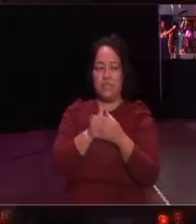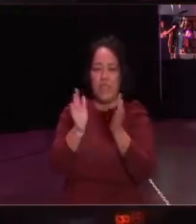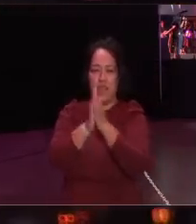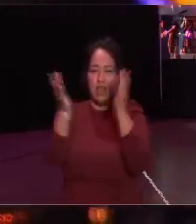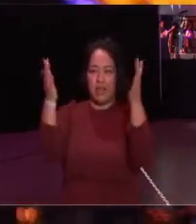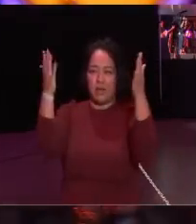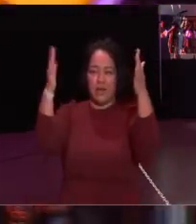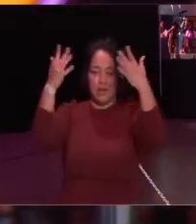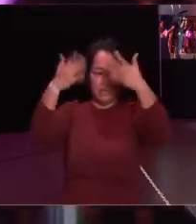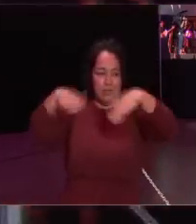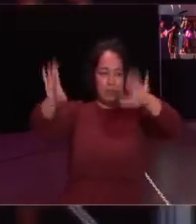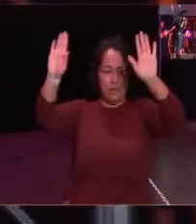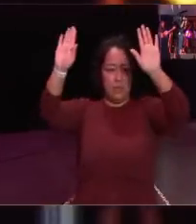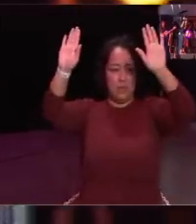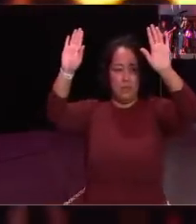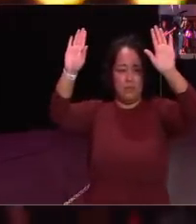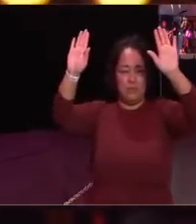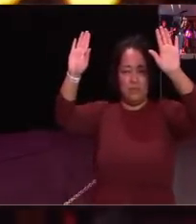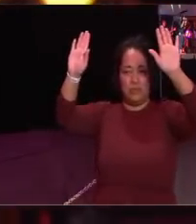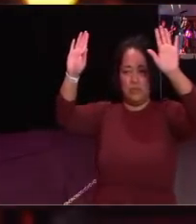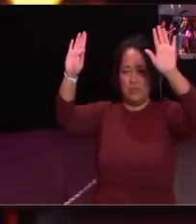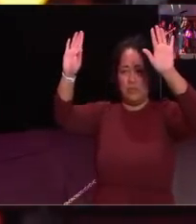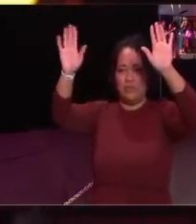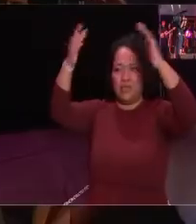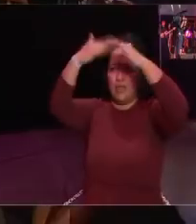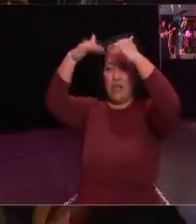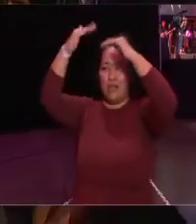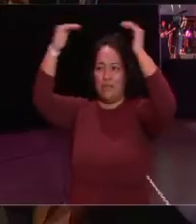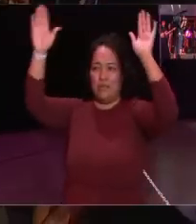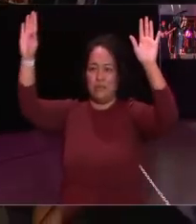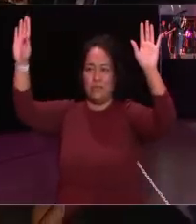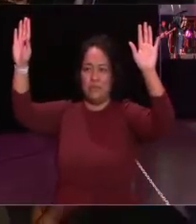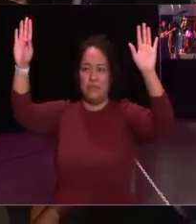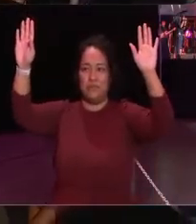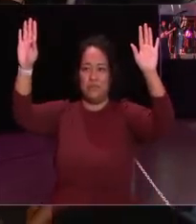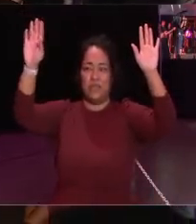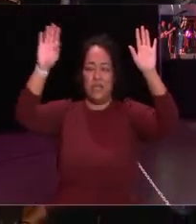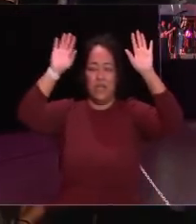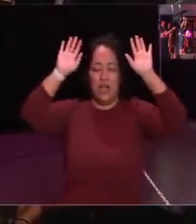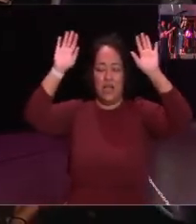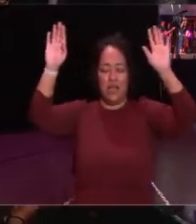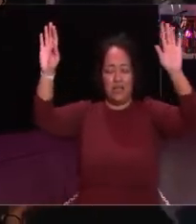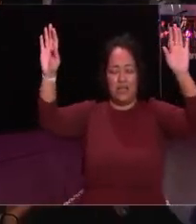Alguien levante sus manos al cielo. Someone raise your hands to heaven.